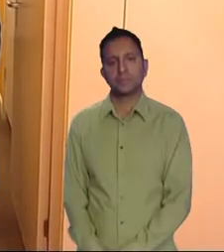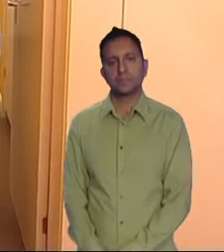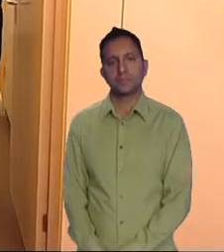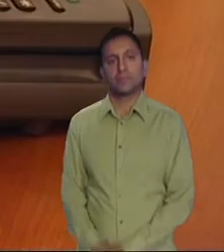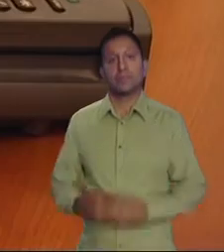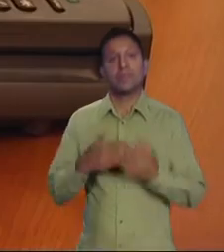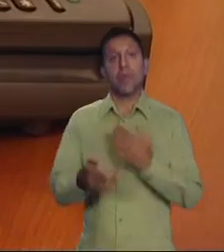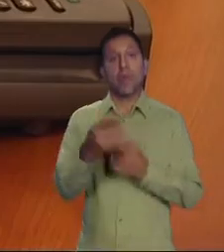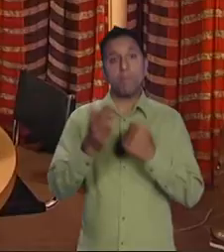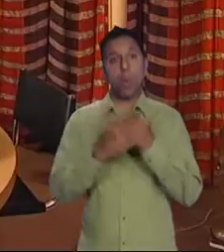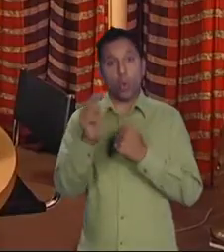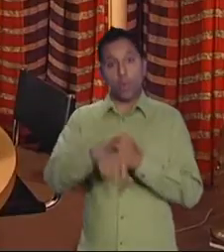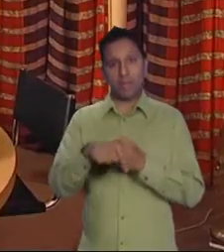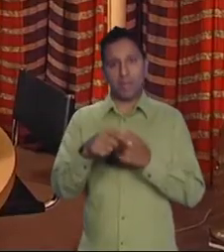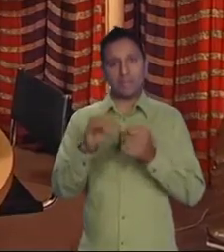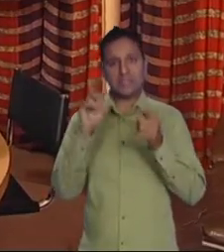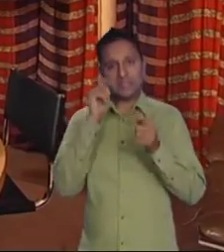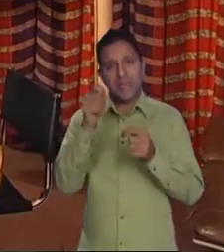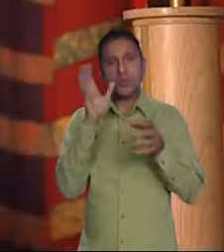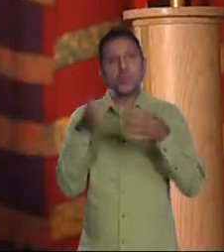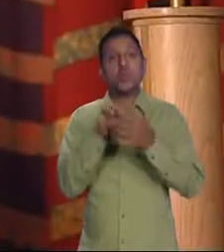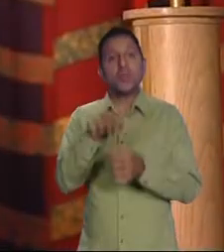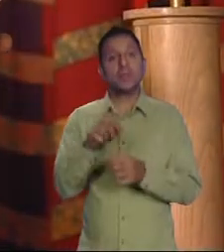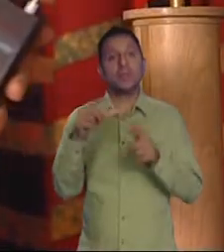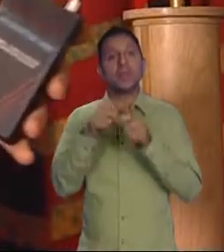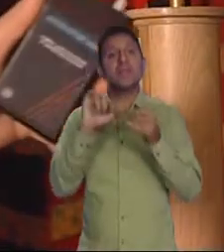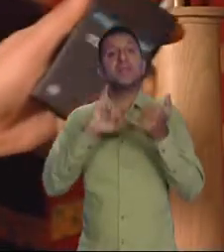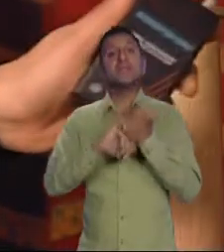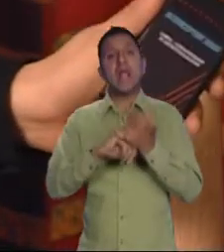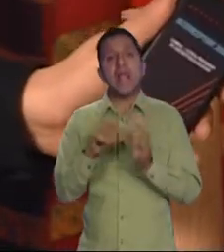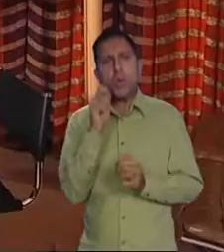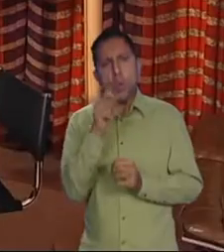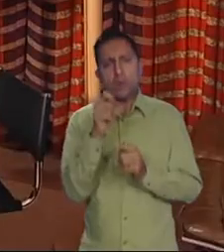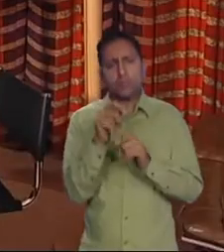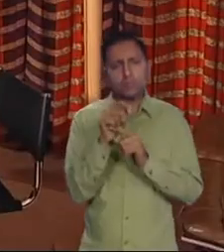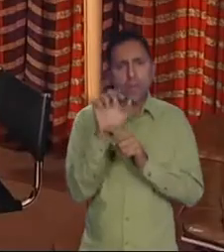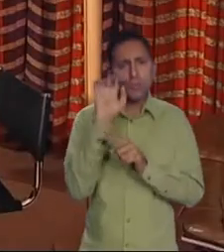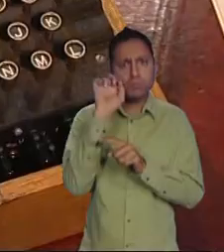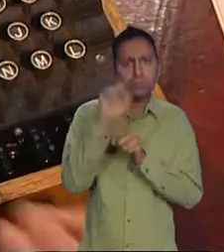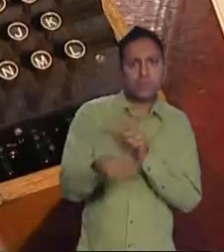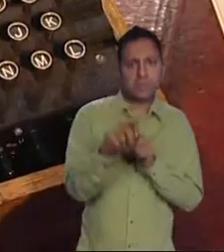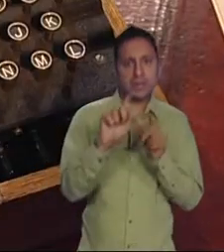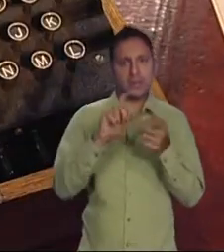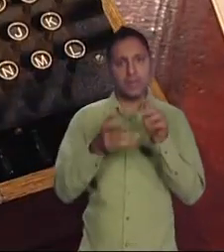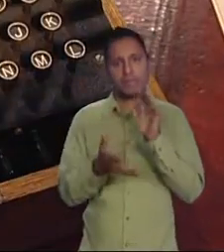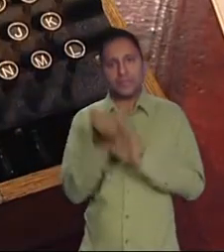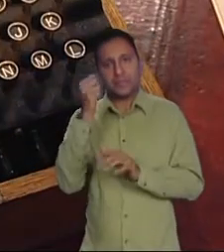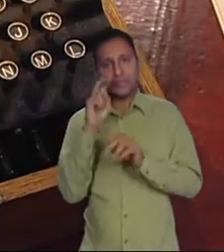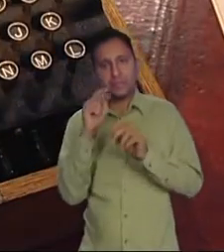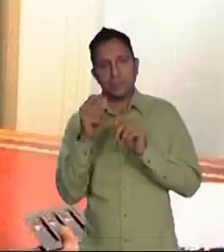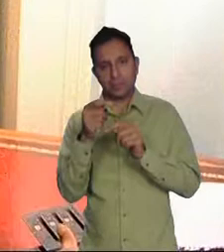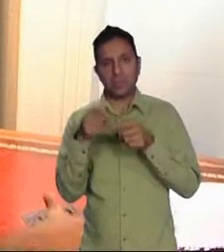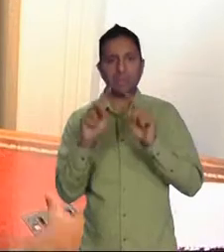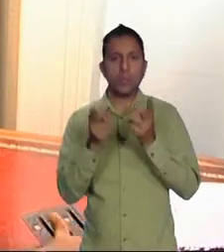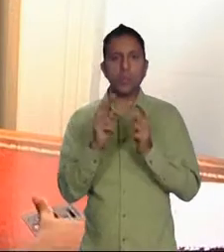Loads more sensitive info still to come on Spy School. David Shayler looks at counter-electronic surveillance methods. And we unravel the secrets of code-breaking